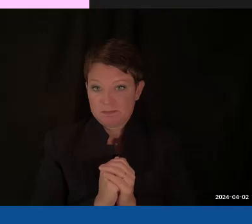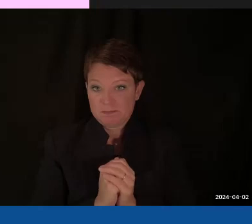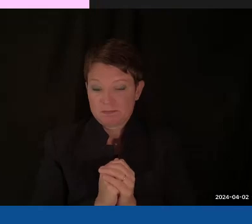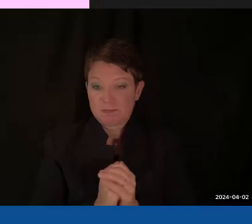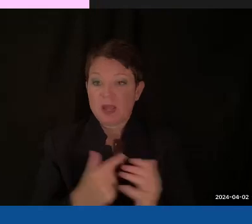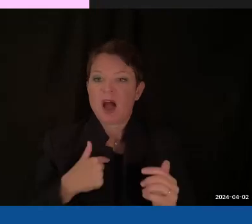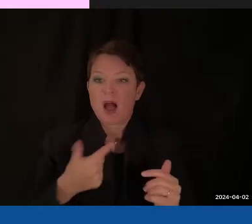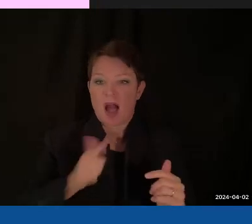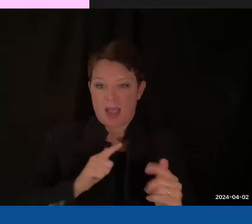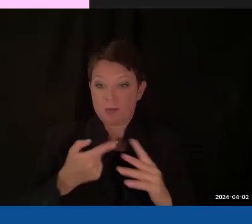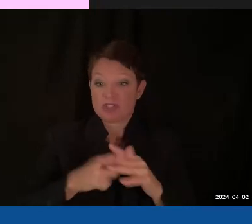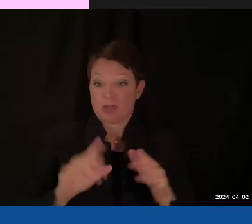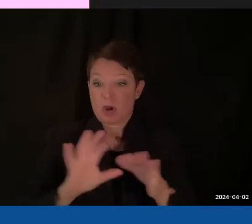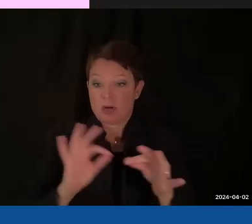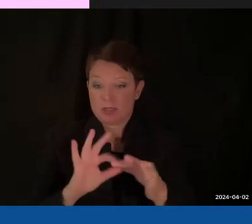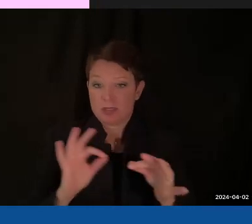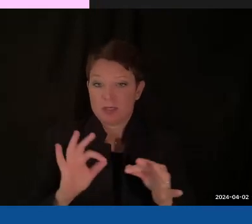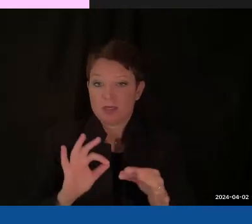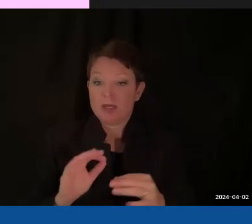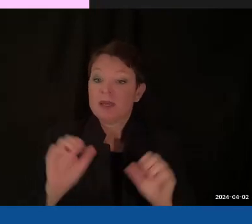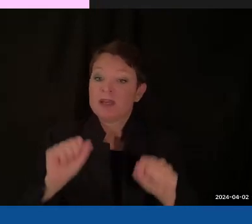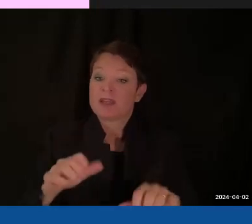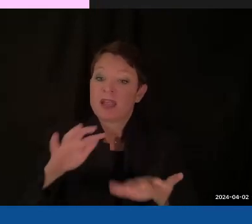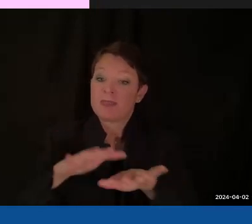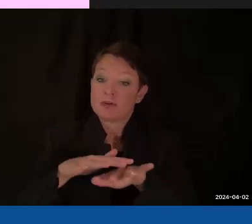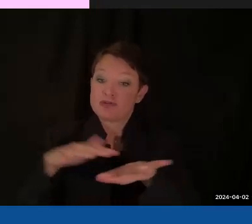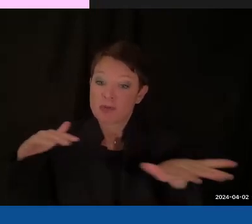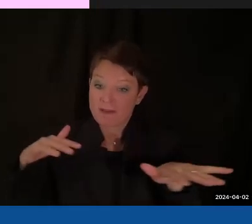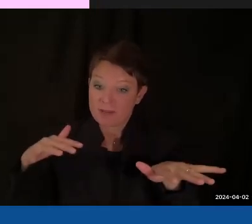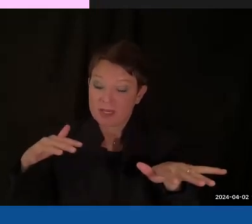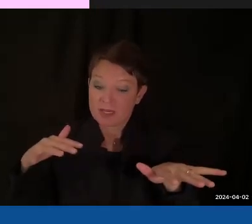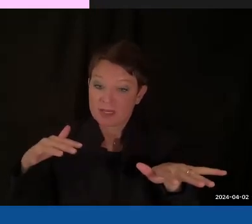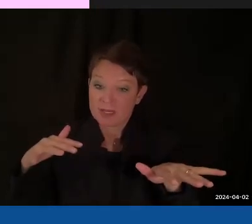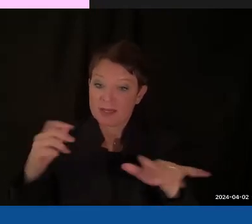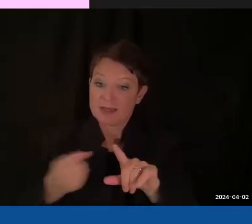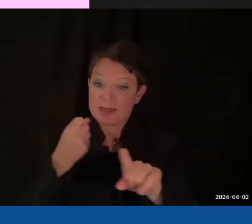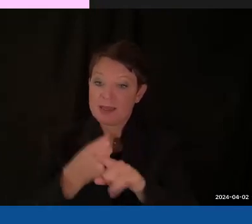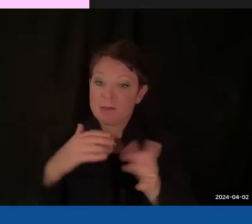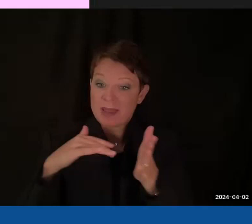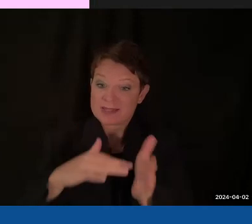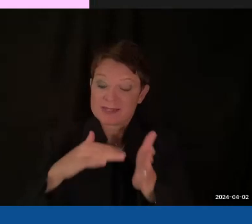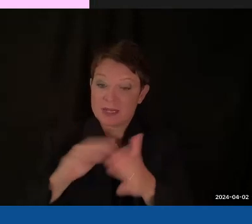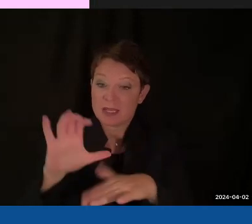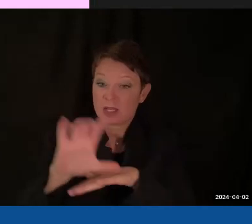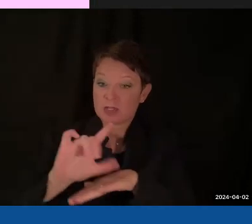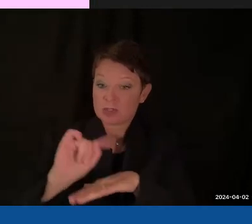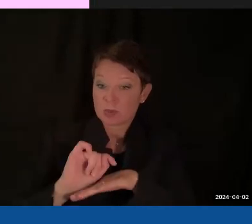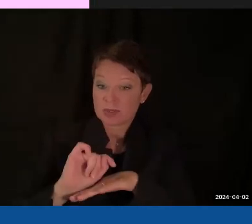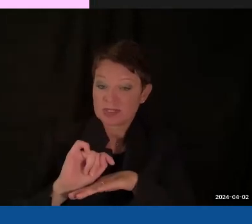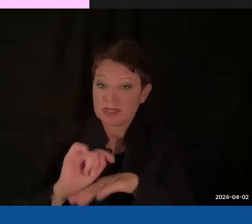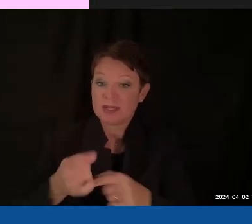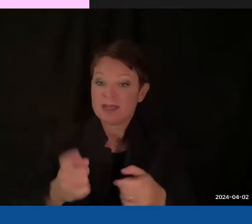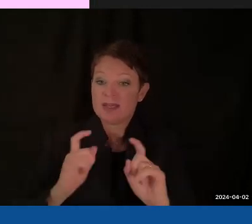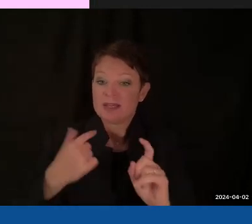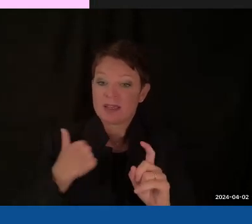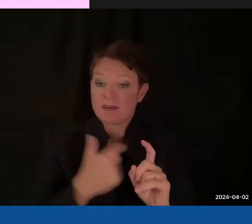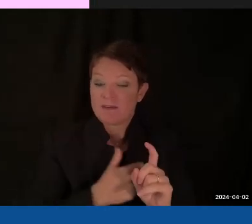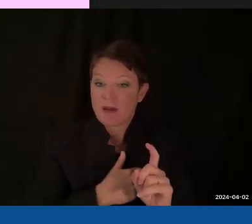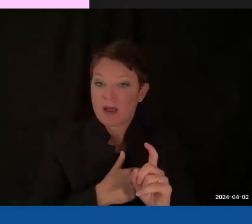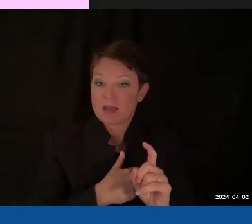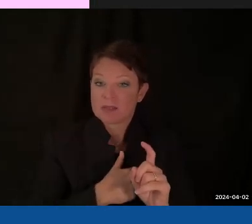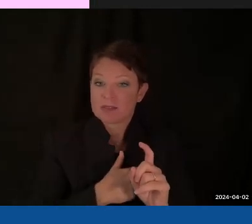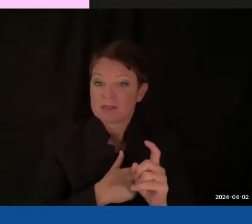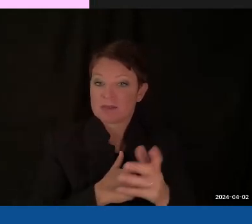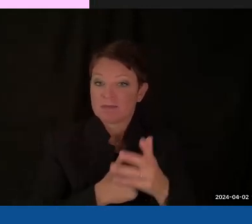I'll start. Can the traffic impact study consultant just give us